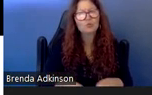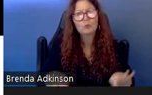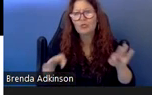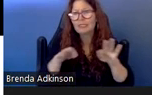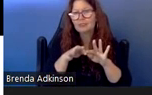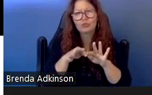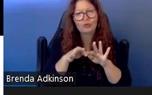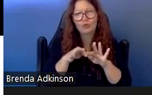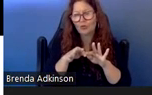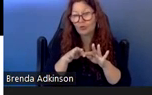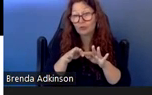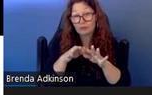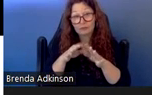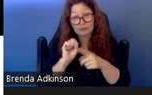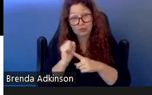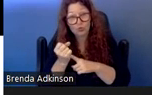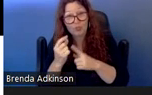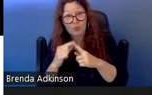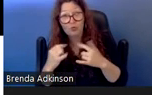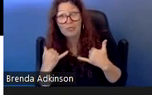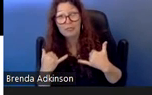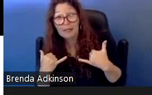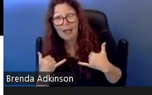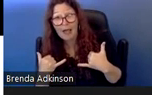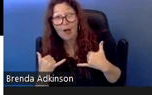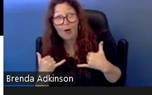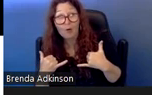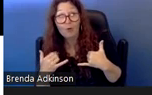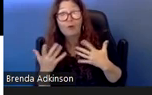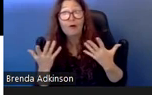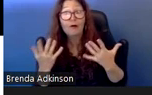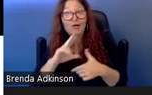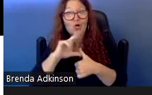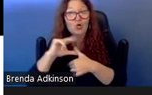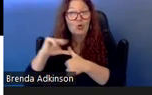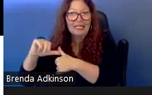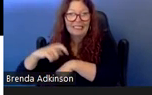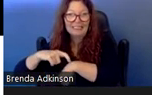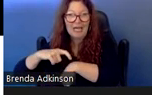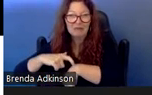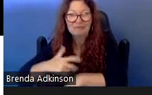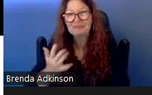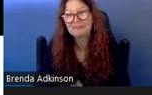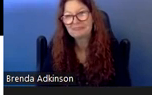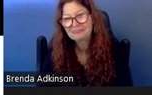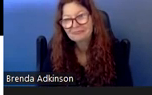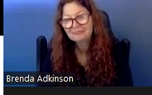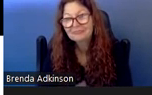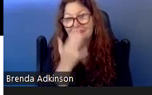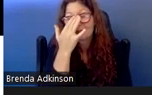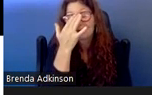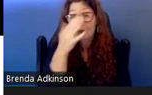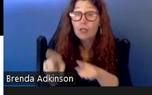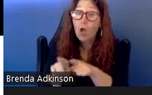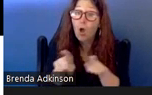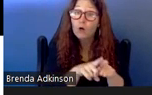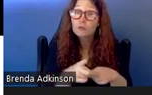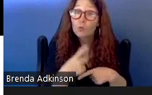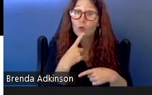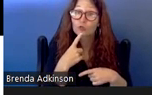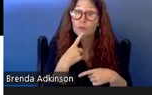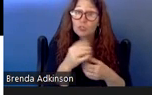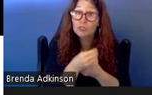and will continue to be in hurricane season. I also want to mention that the Office of